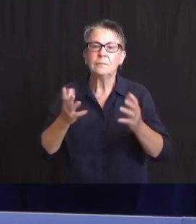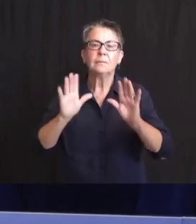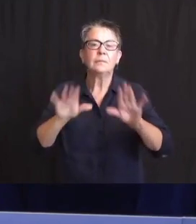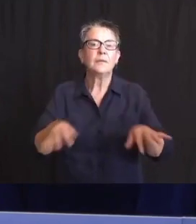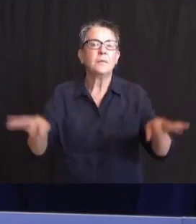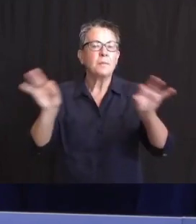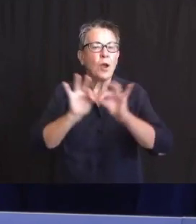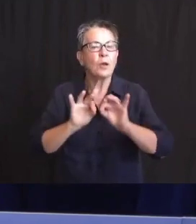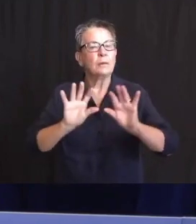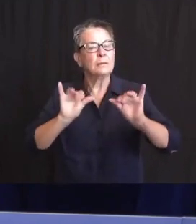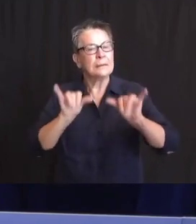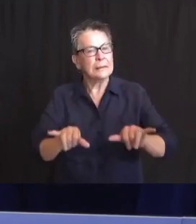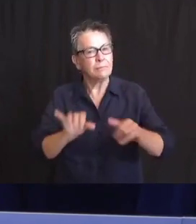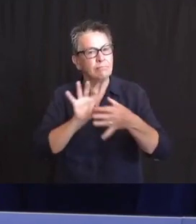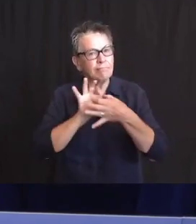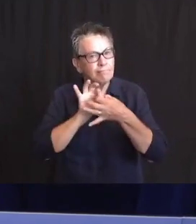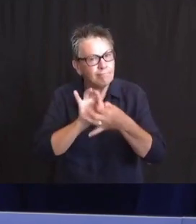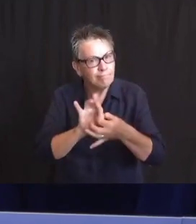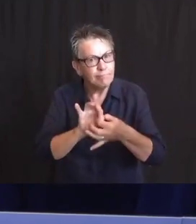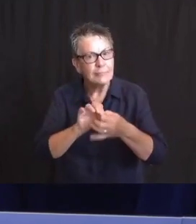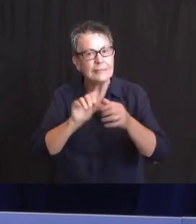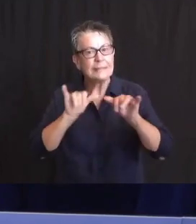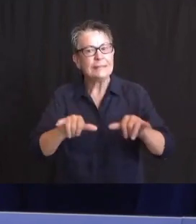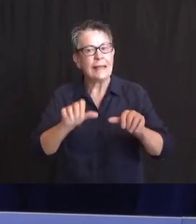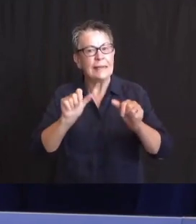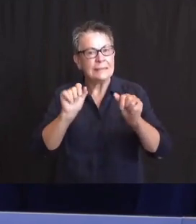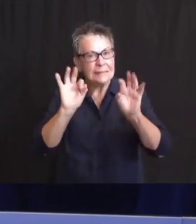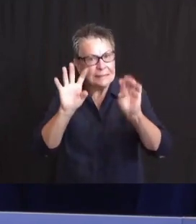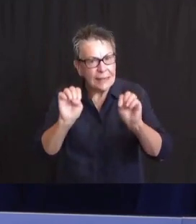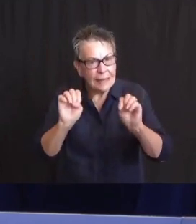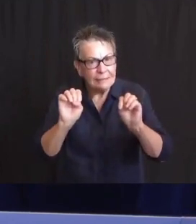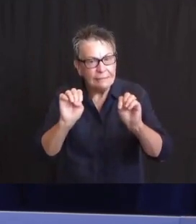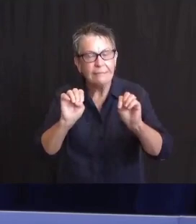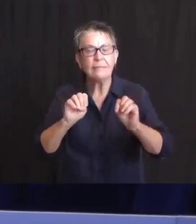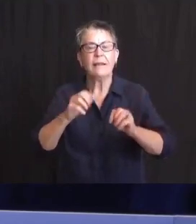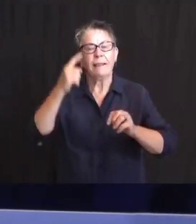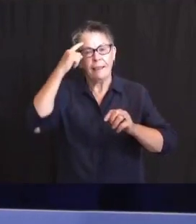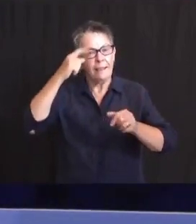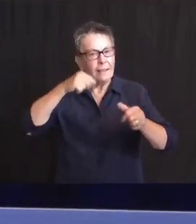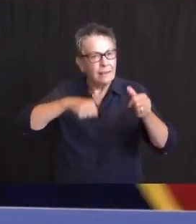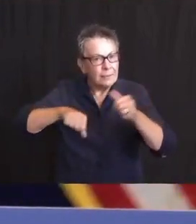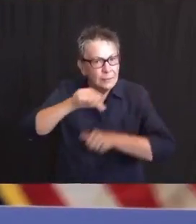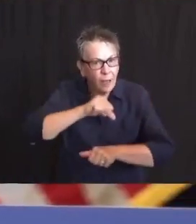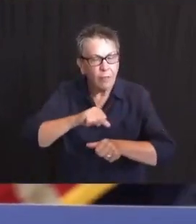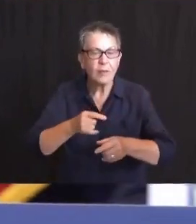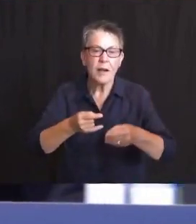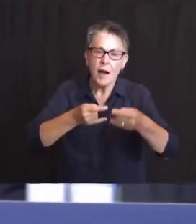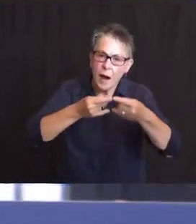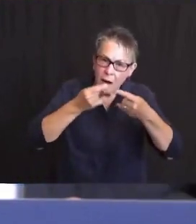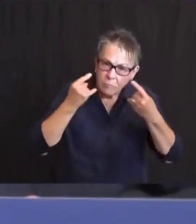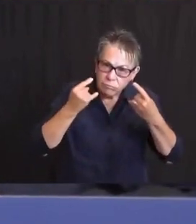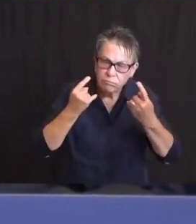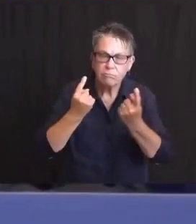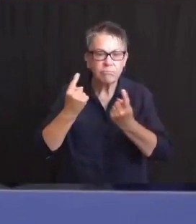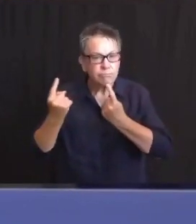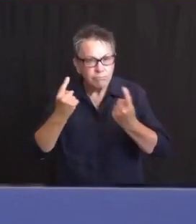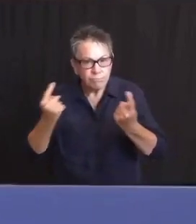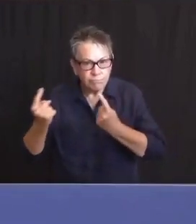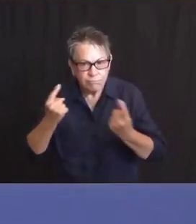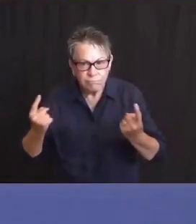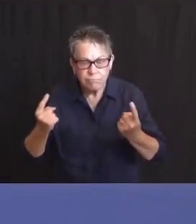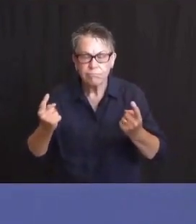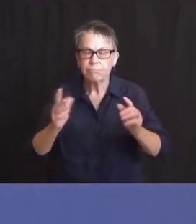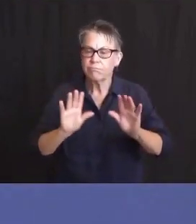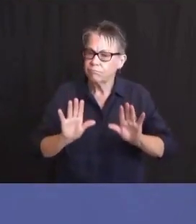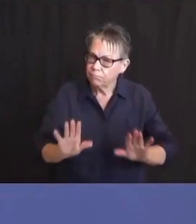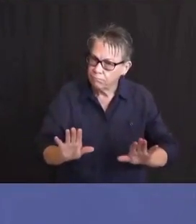other, and for us all, please take the call. Thank you. Judy, great report, and thank you for